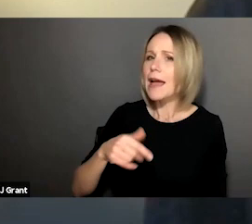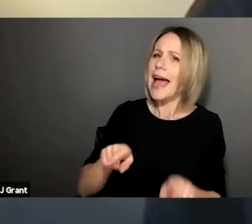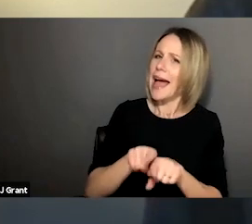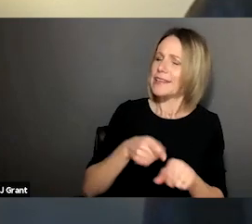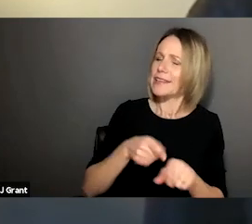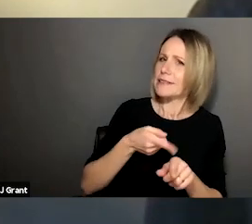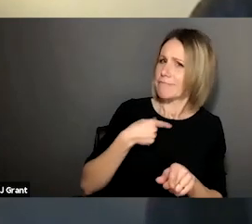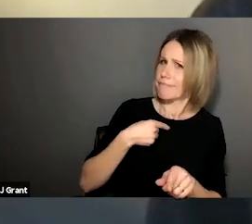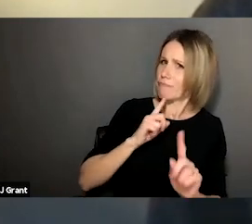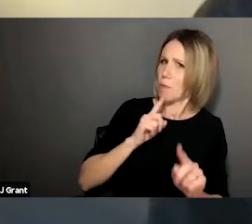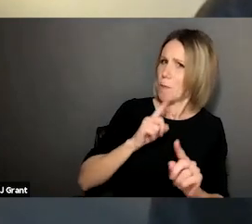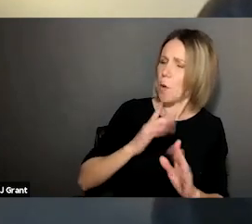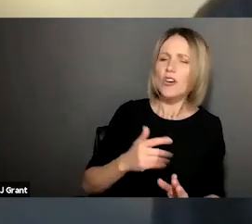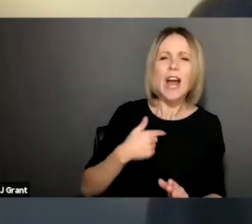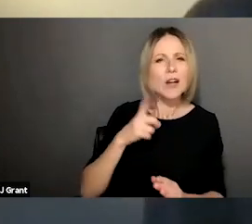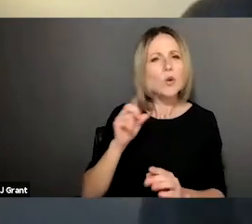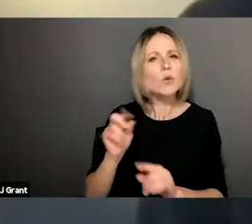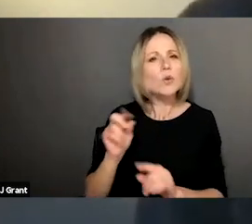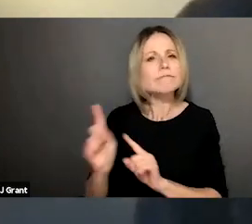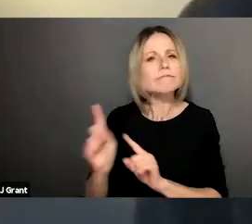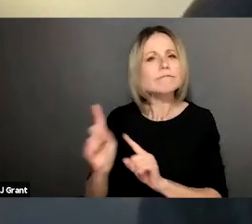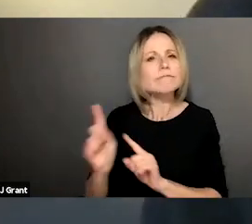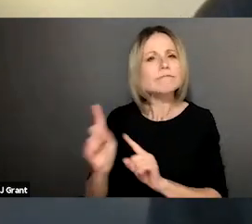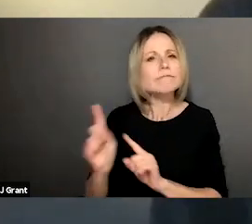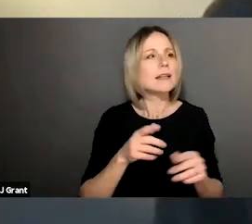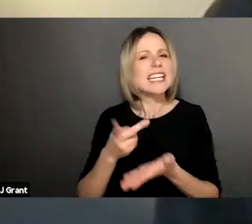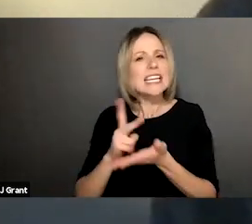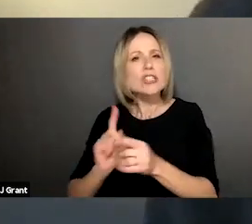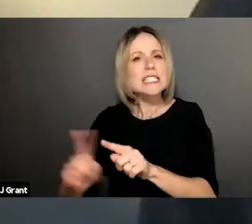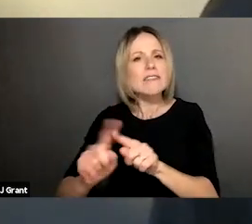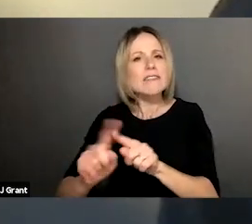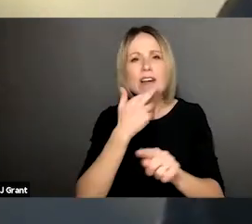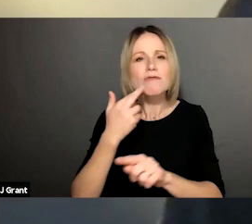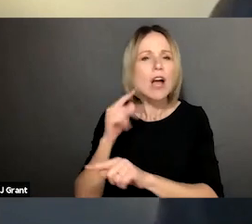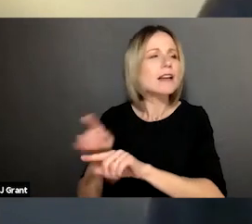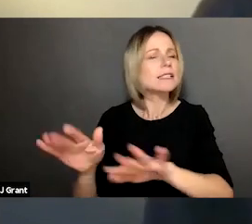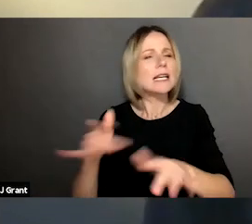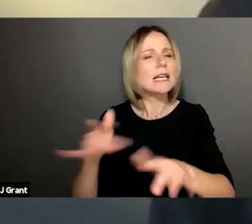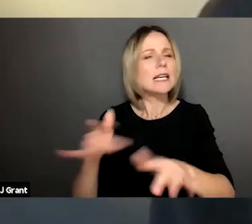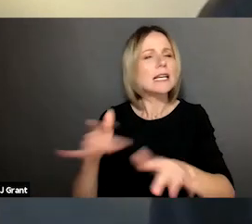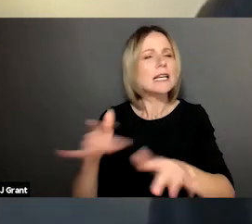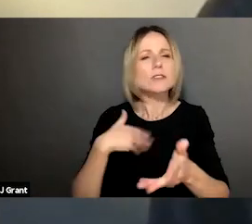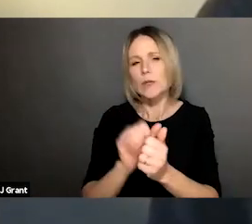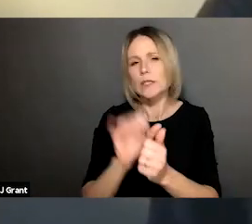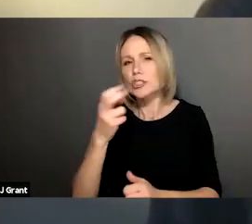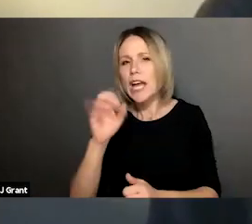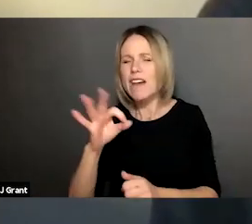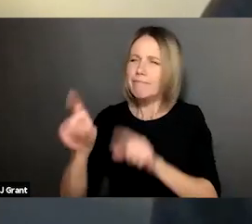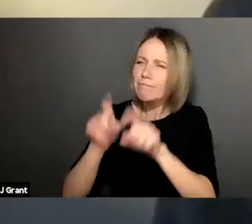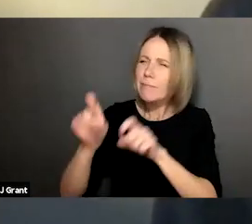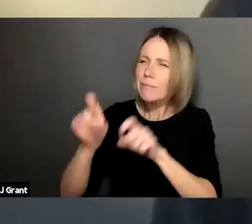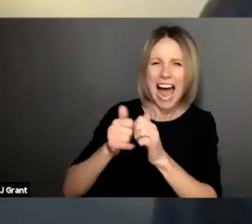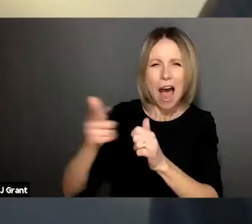about how particular dishes of theirs are made. Sometimes they give me recipes. I'm here to tell you, cooks,